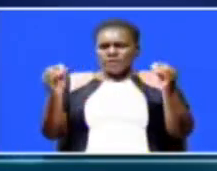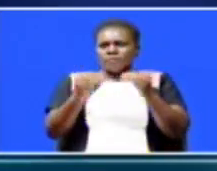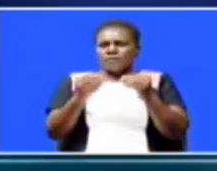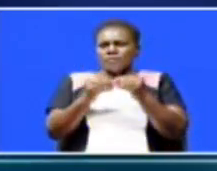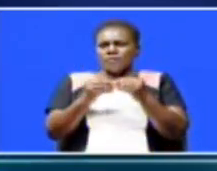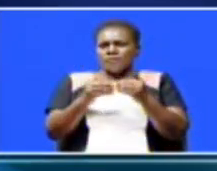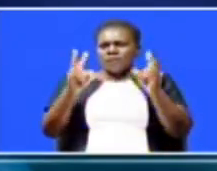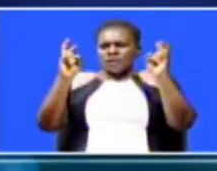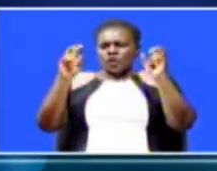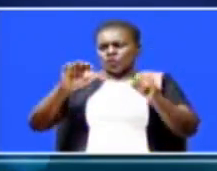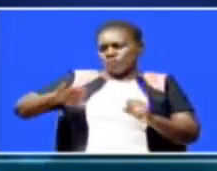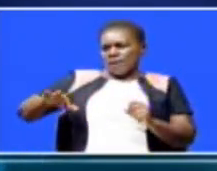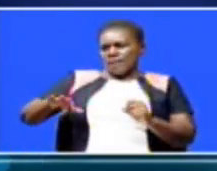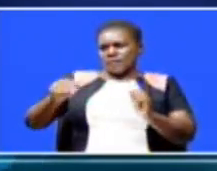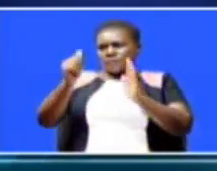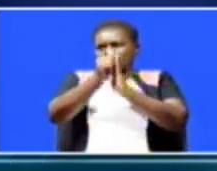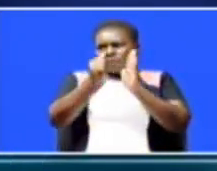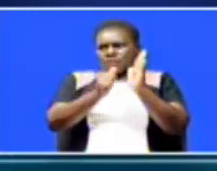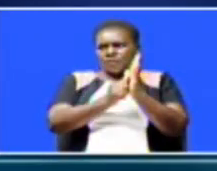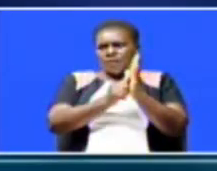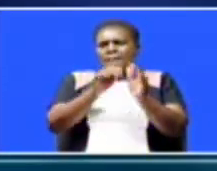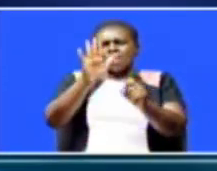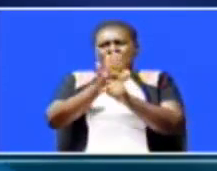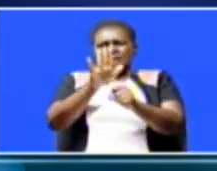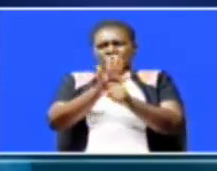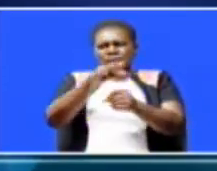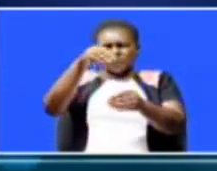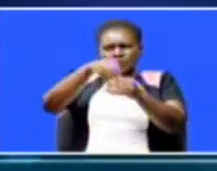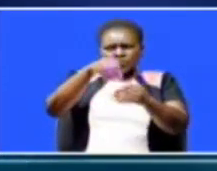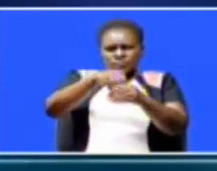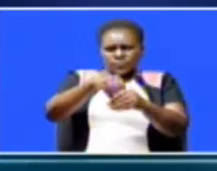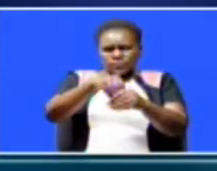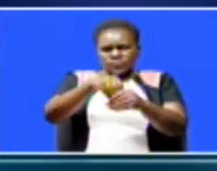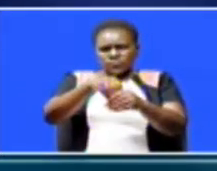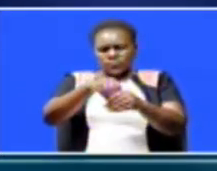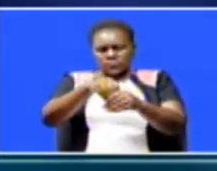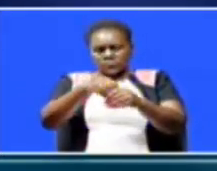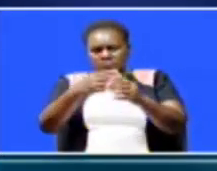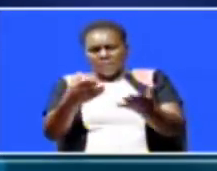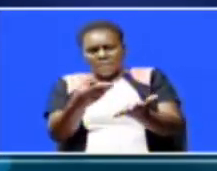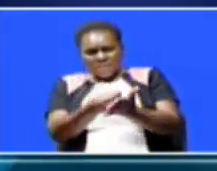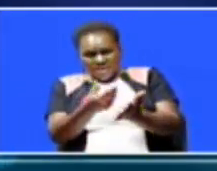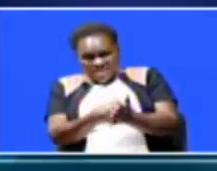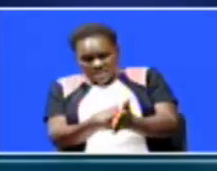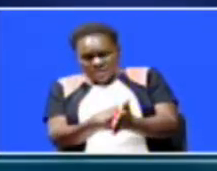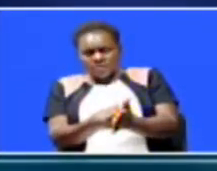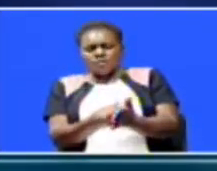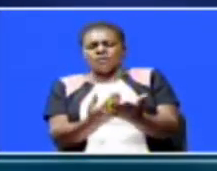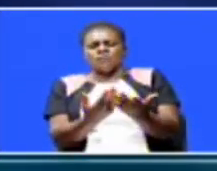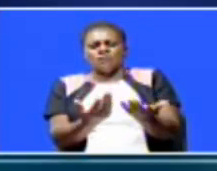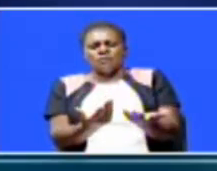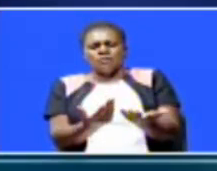pending issues on the agenda. A lot was put in it. In terms of money, in terms of,